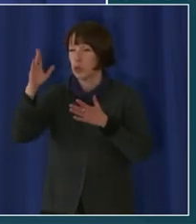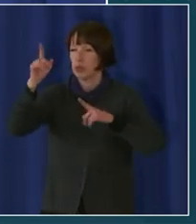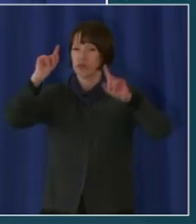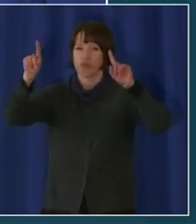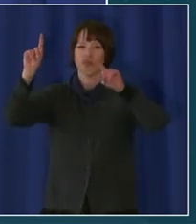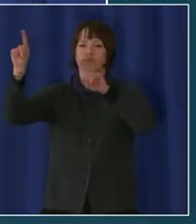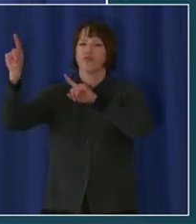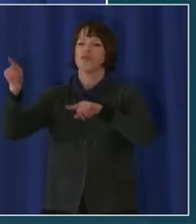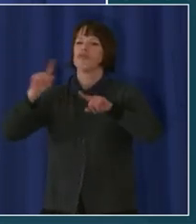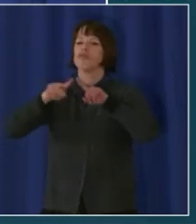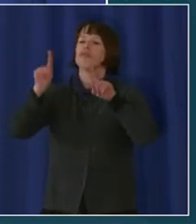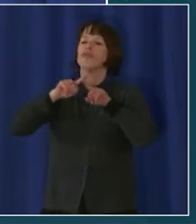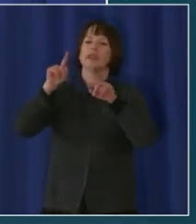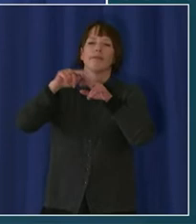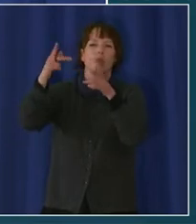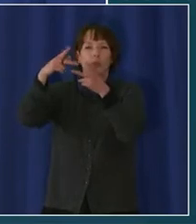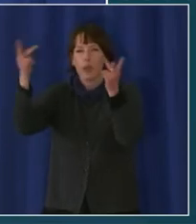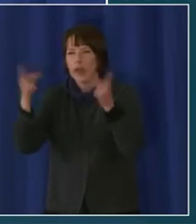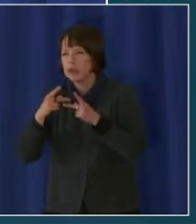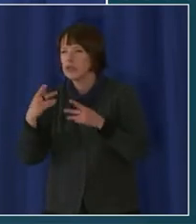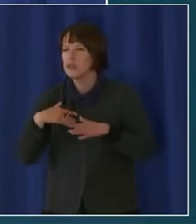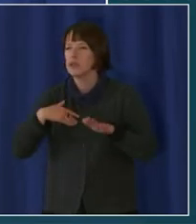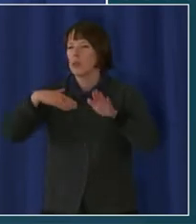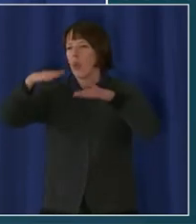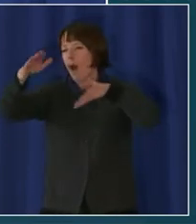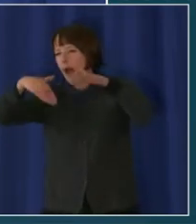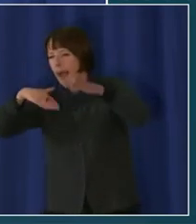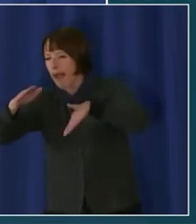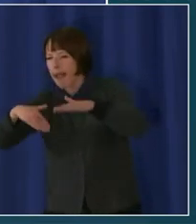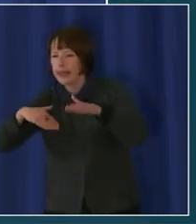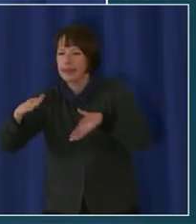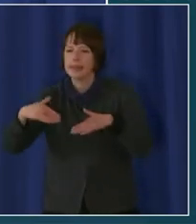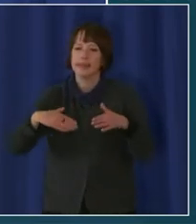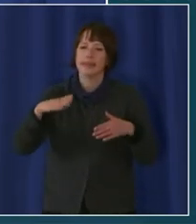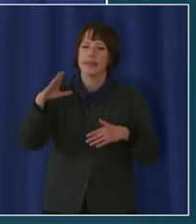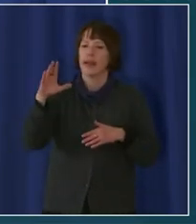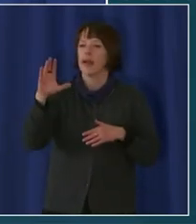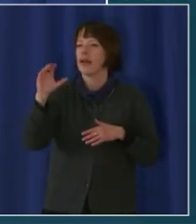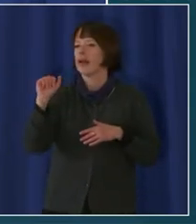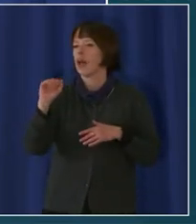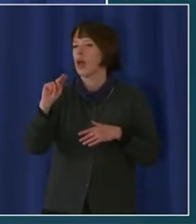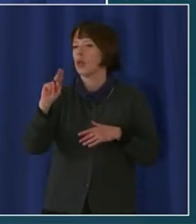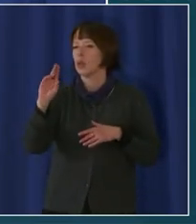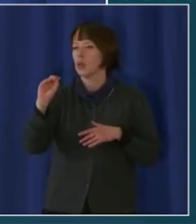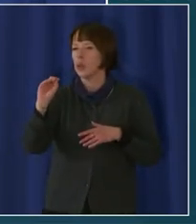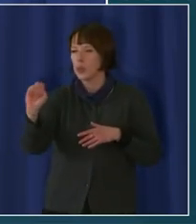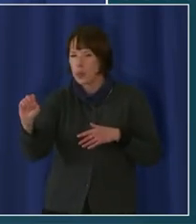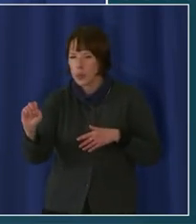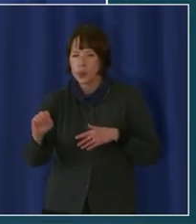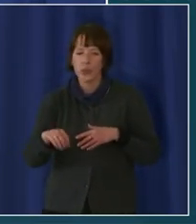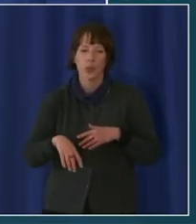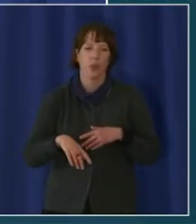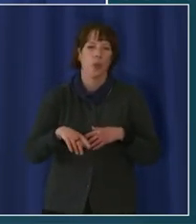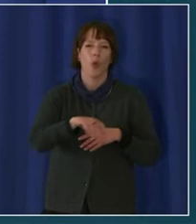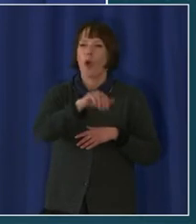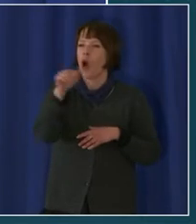locations to engage in hikes, canoeing, other adventures.